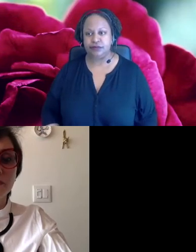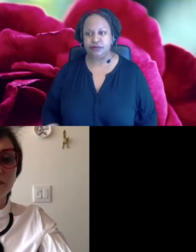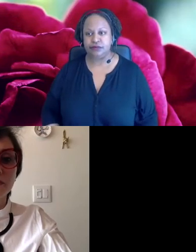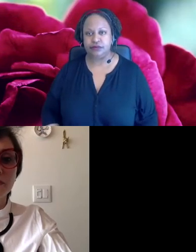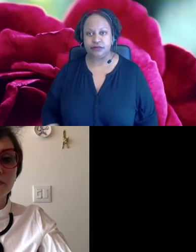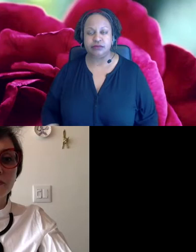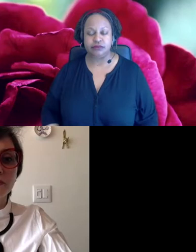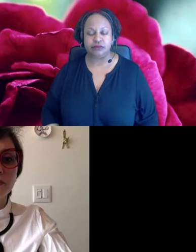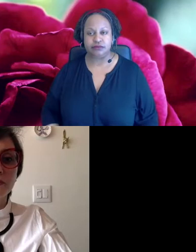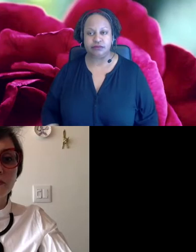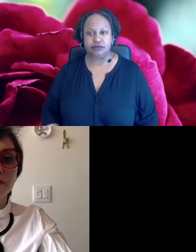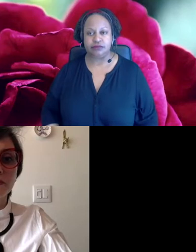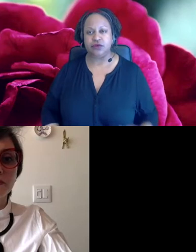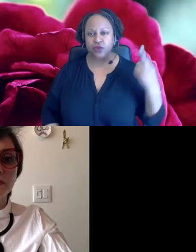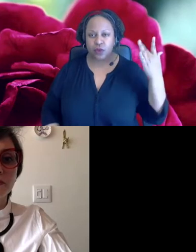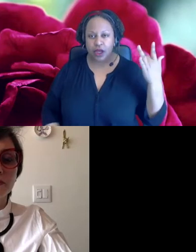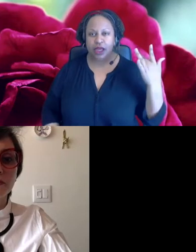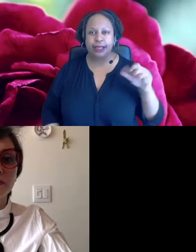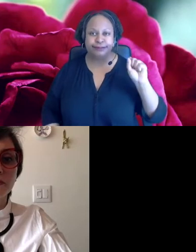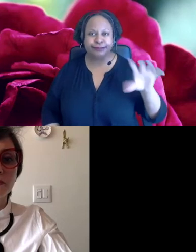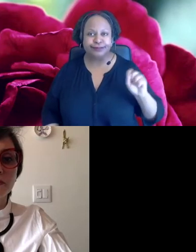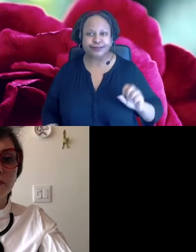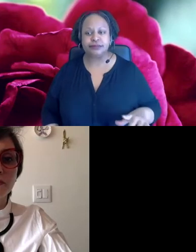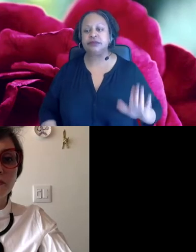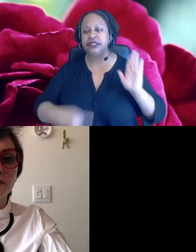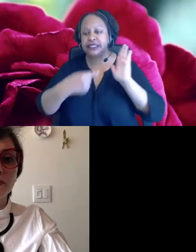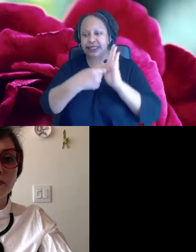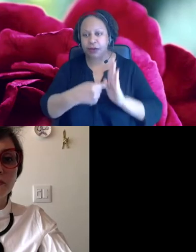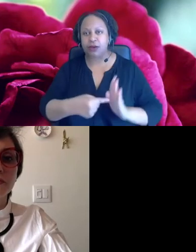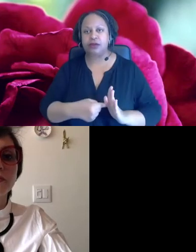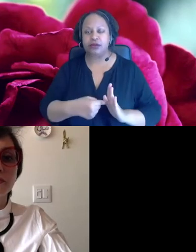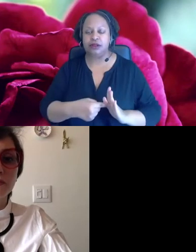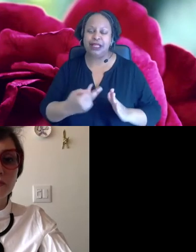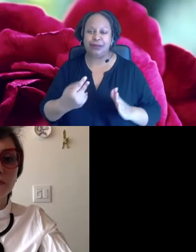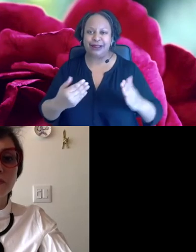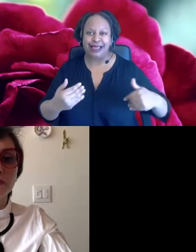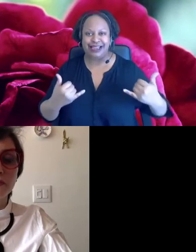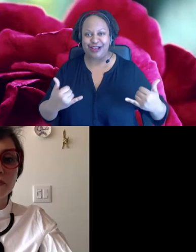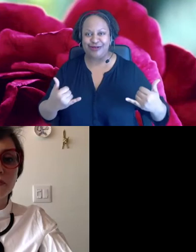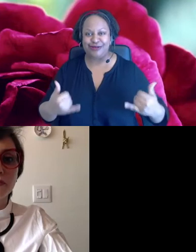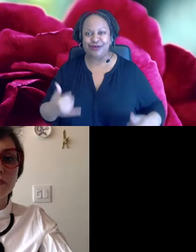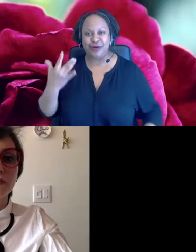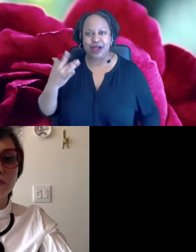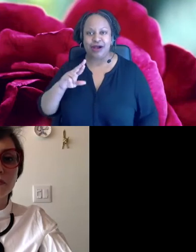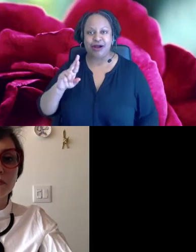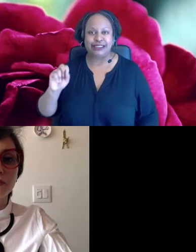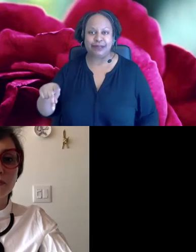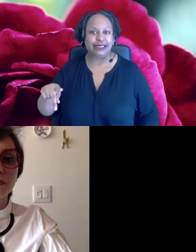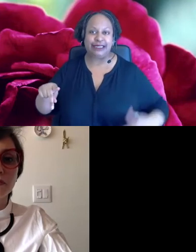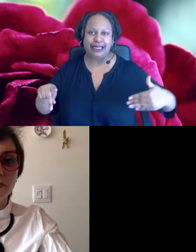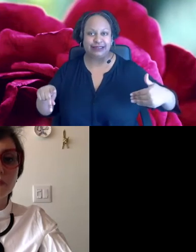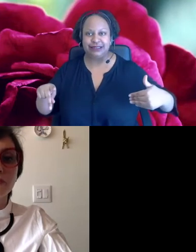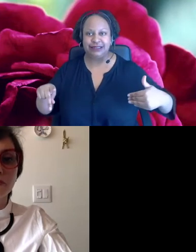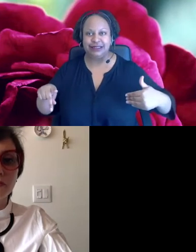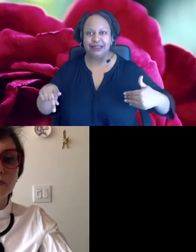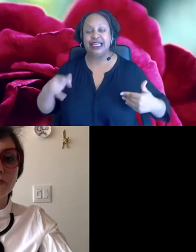that's why I gave examples of kind of late now because it's after the RSP season. But if